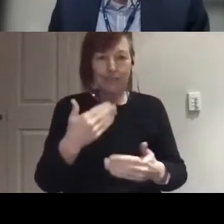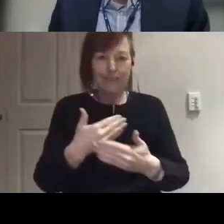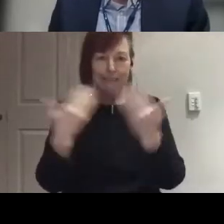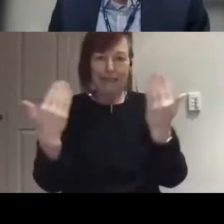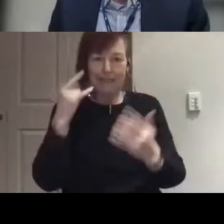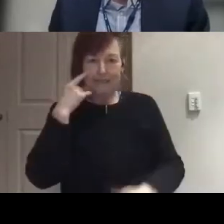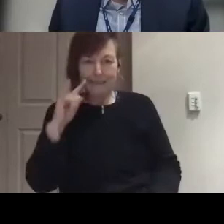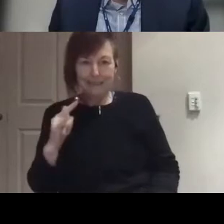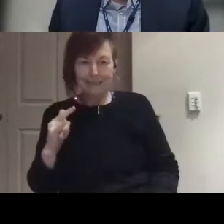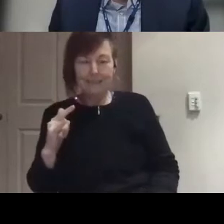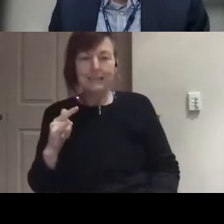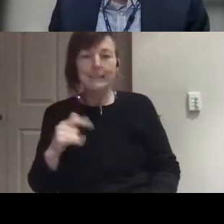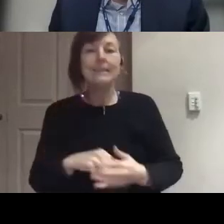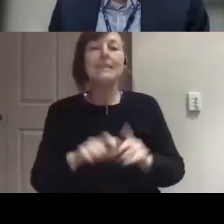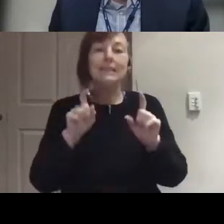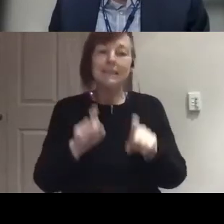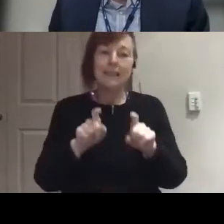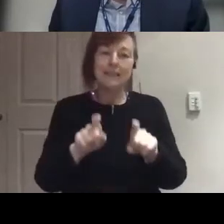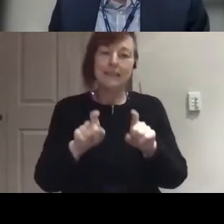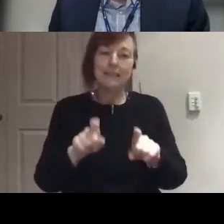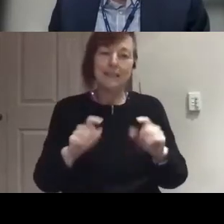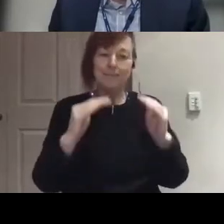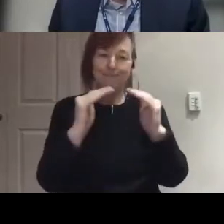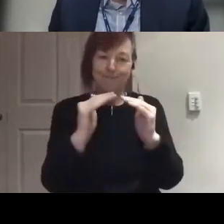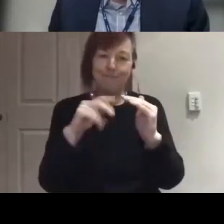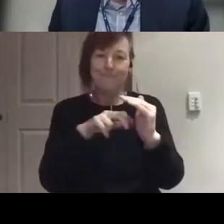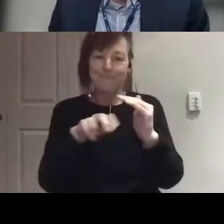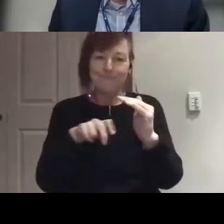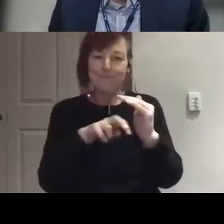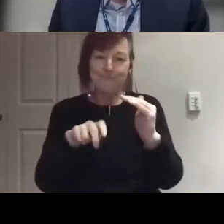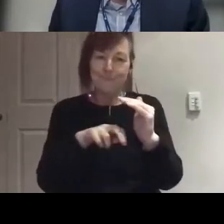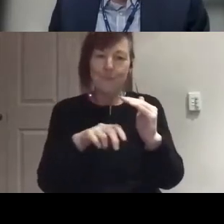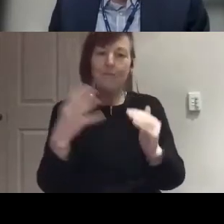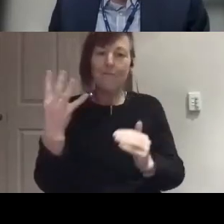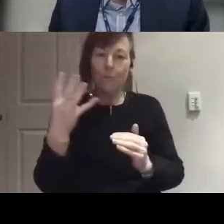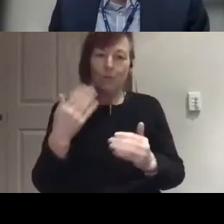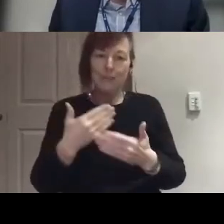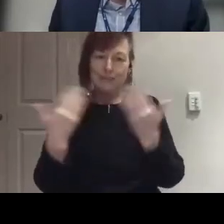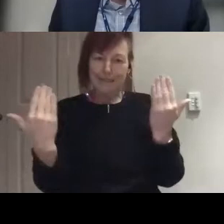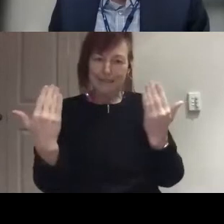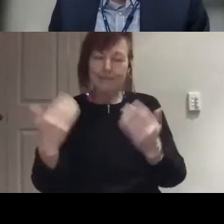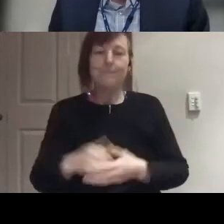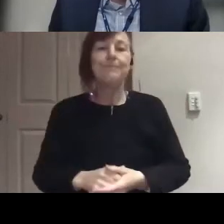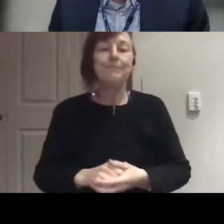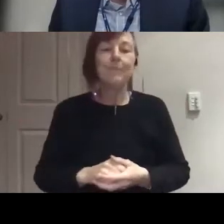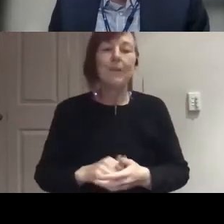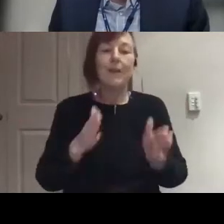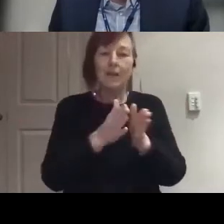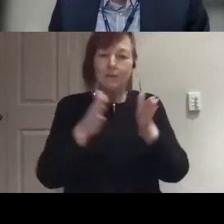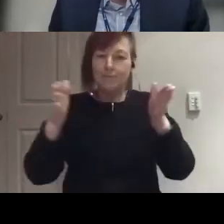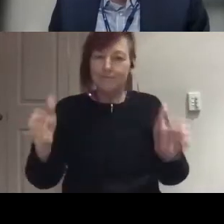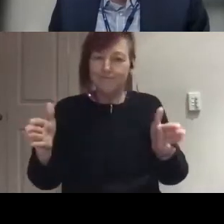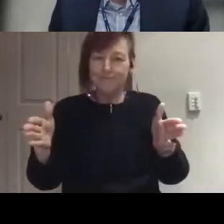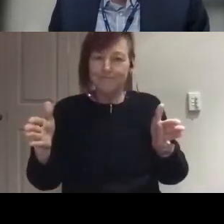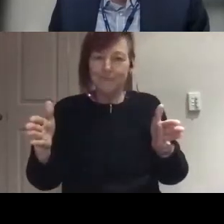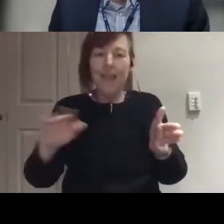but otherwise you must stay in quarantine. And when we get to the end of that quarantine time, we do a test at day 13 to